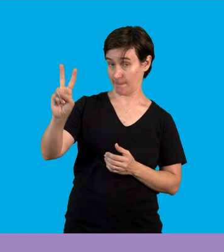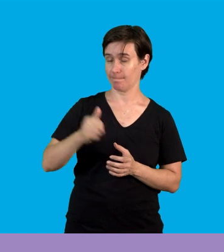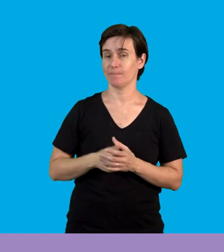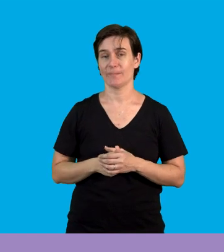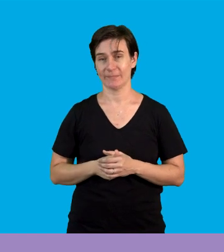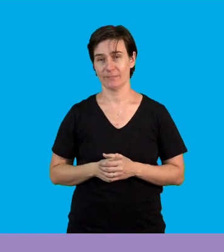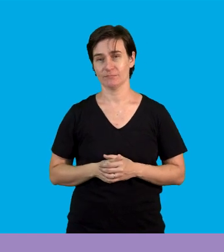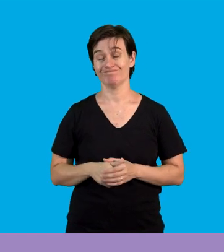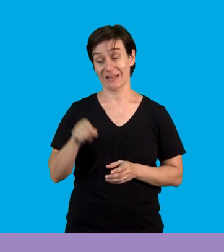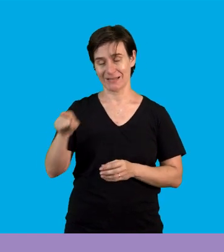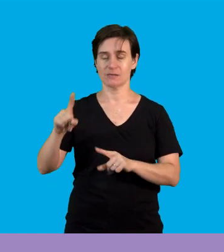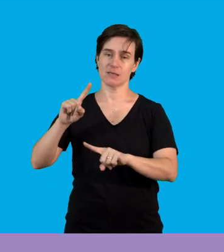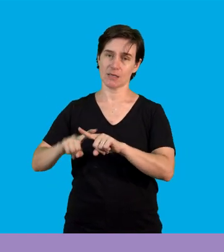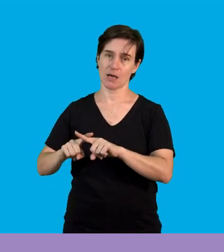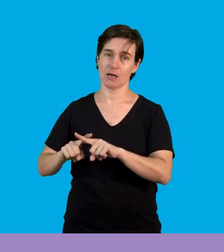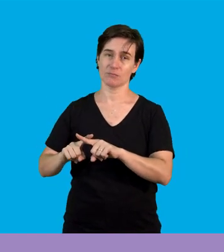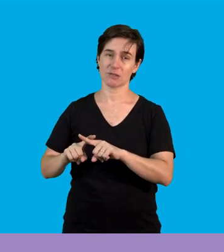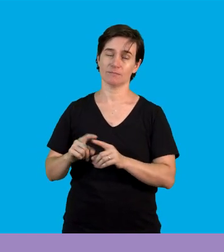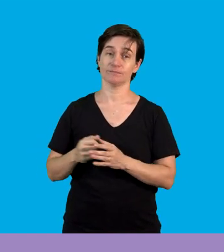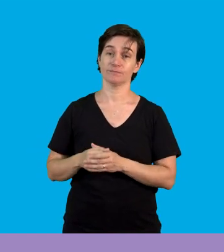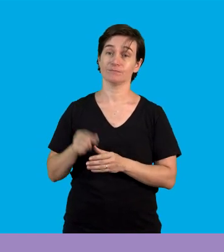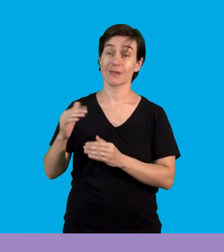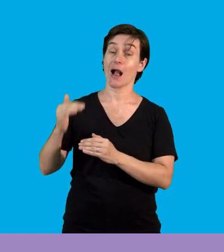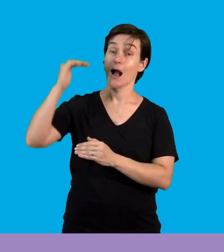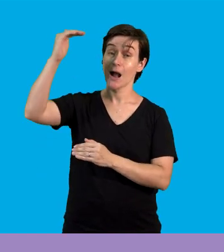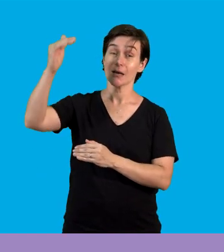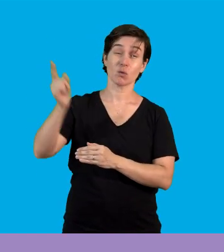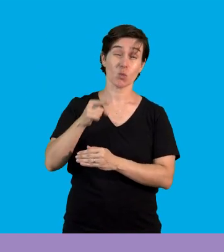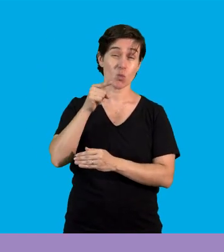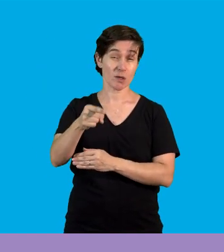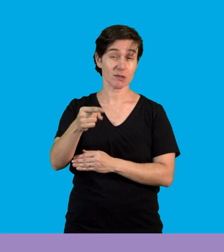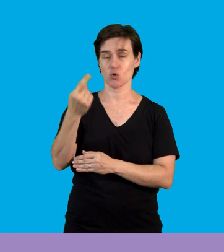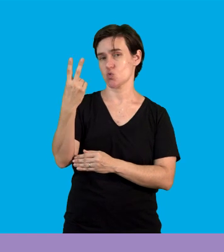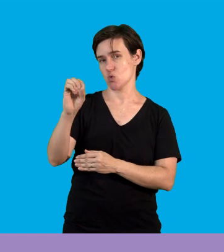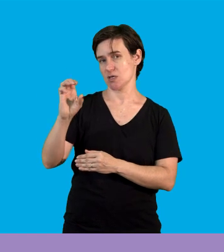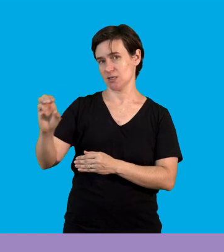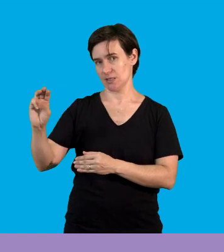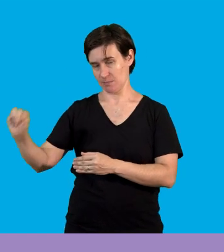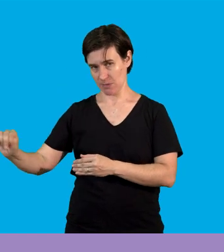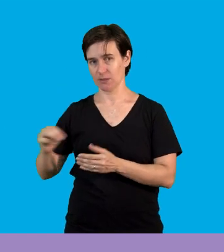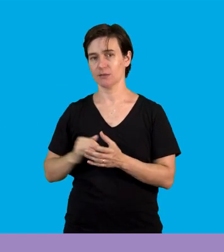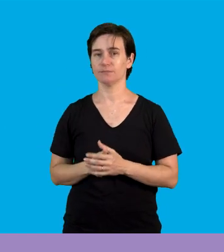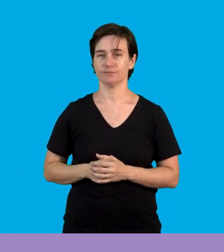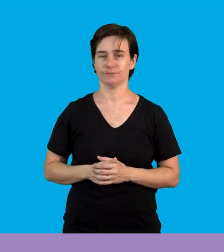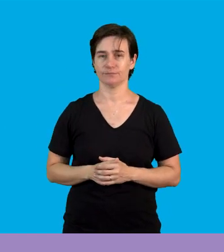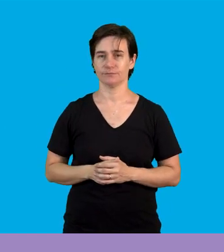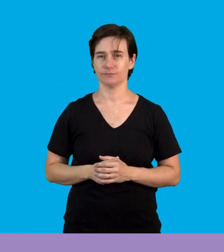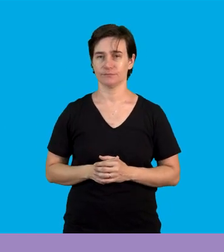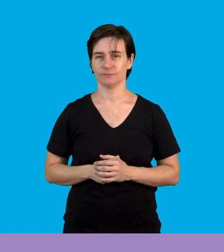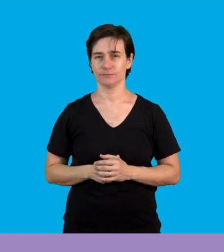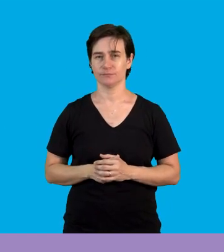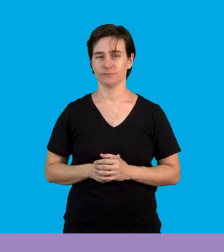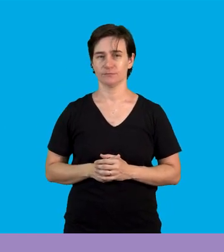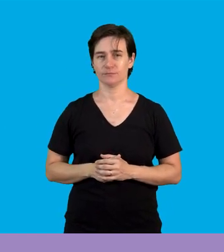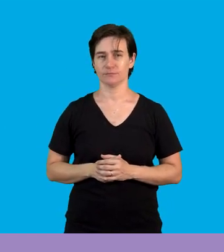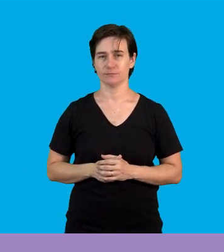centimeters, and we are going to square that. And on top of that, of course, we are going to multiply with our height, and the height for this cylinder is our